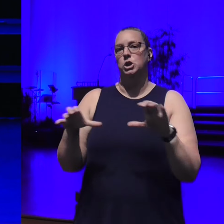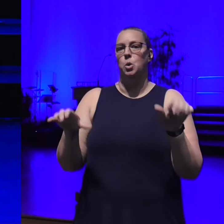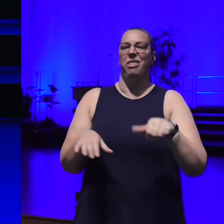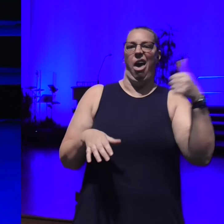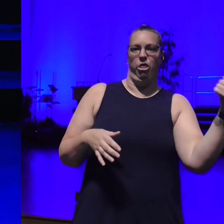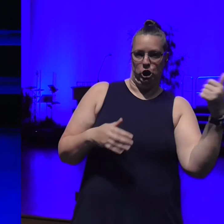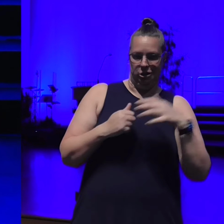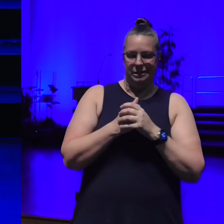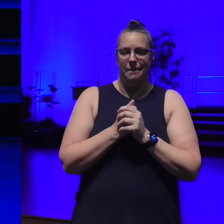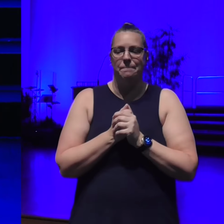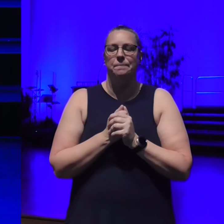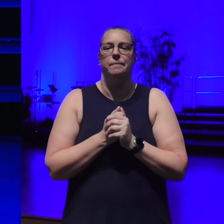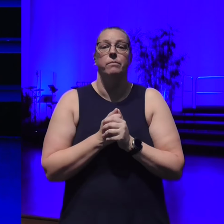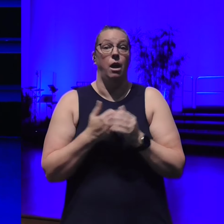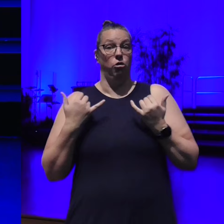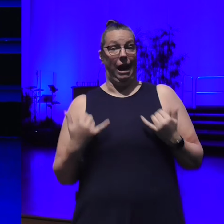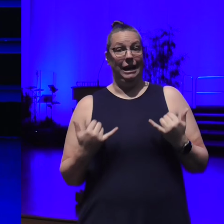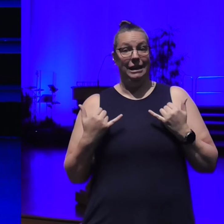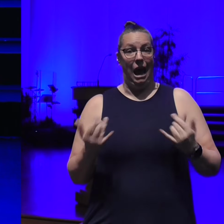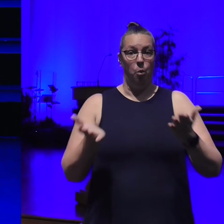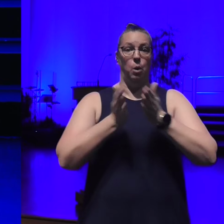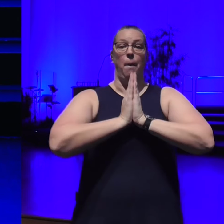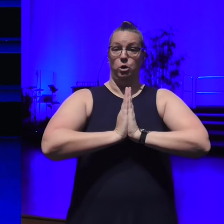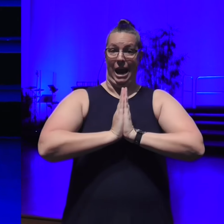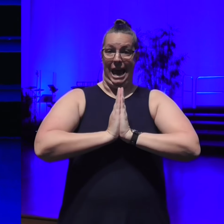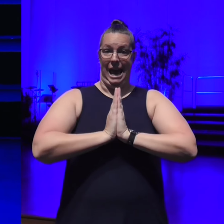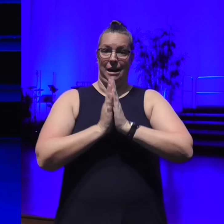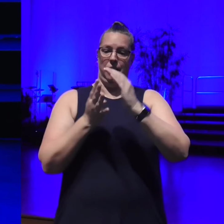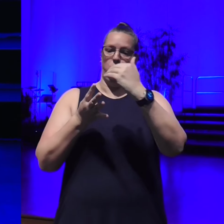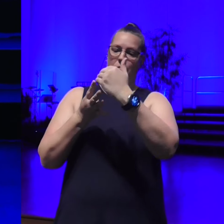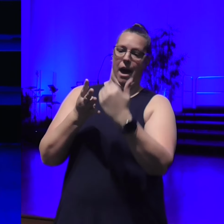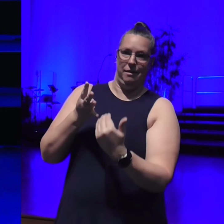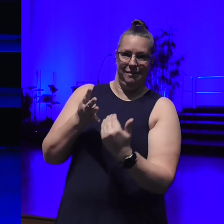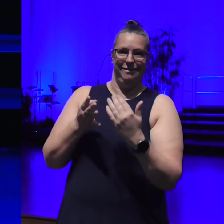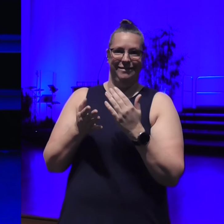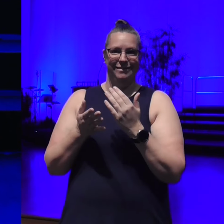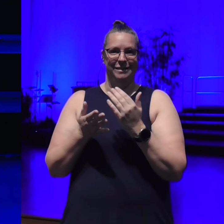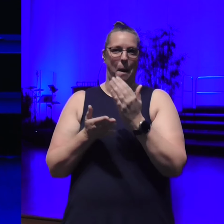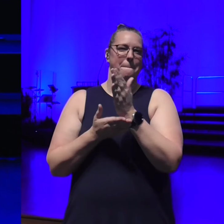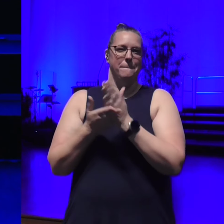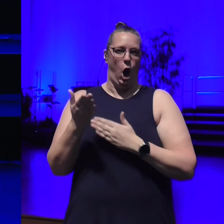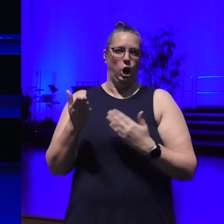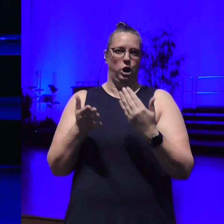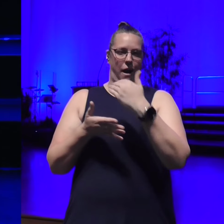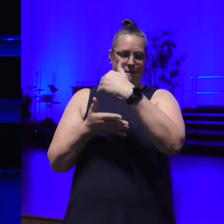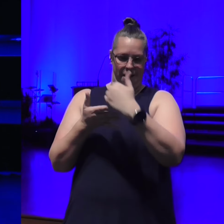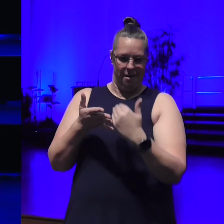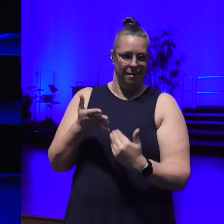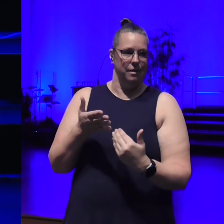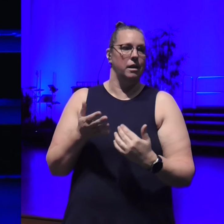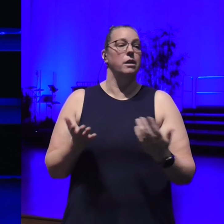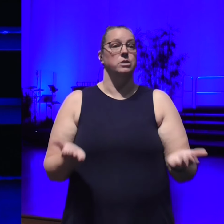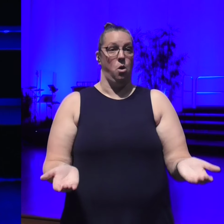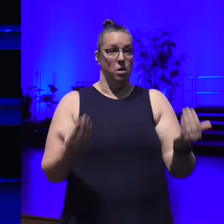right now, we're going to pray together. So I invite our practitioner prayer partners to stand with me as we